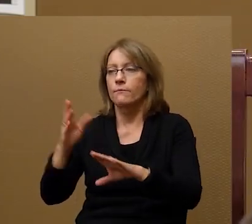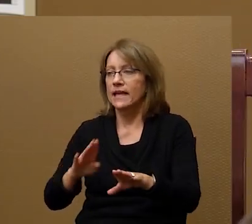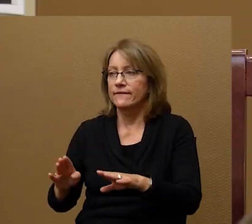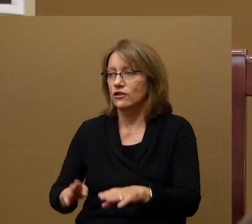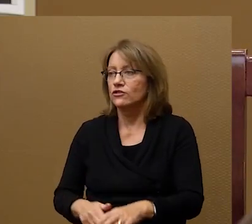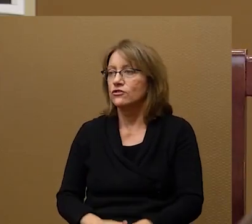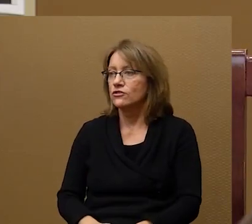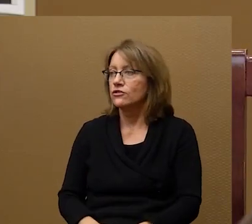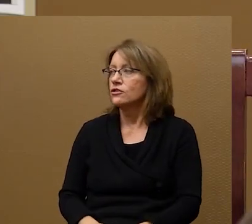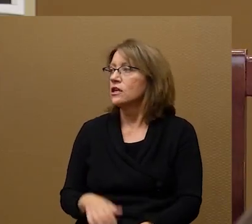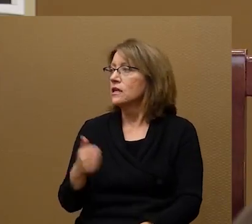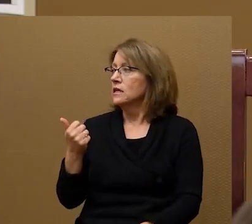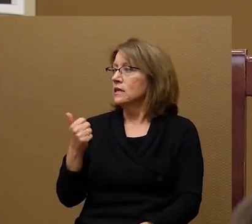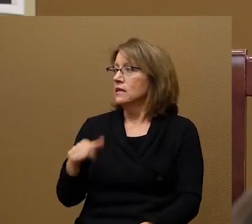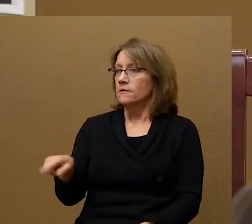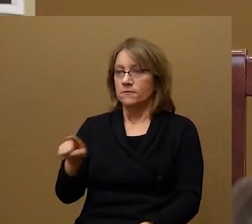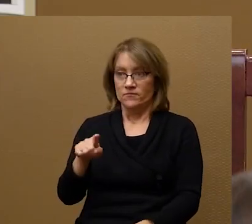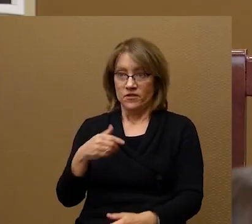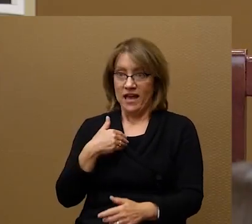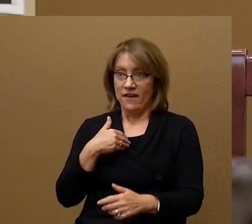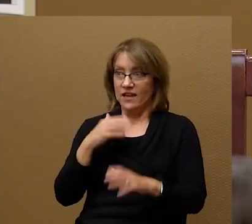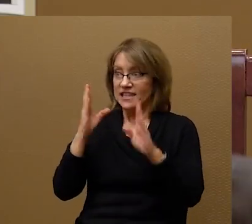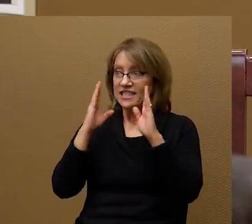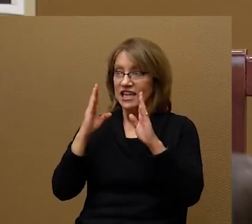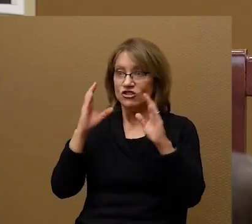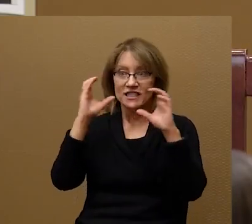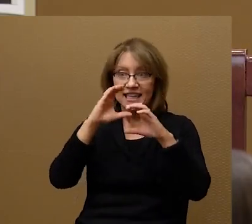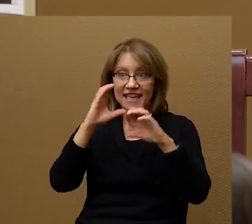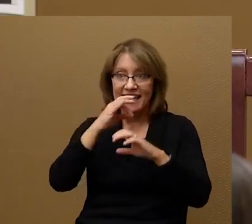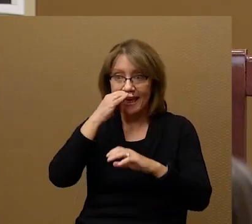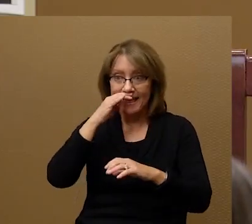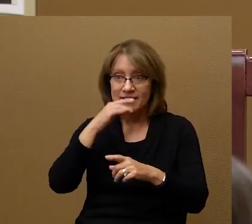Do you guys have any attention-seeking kids?